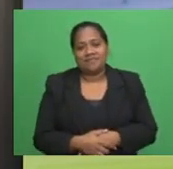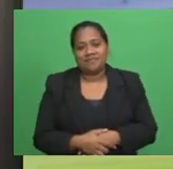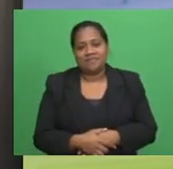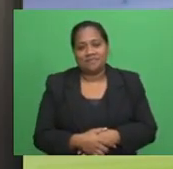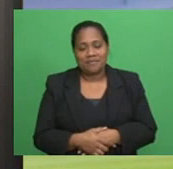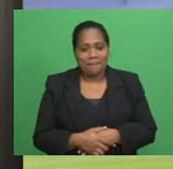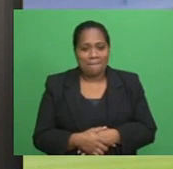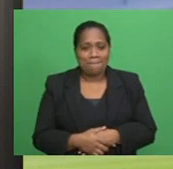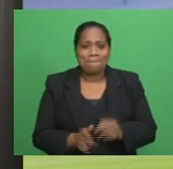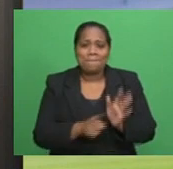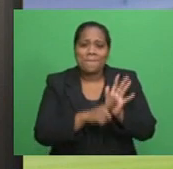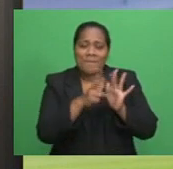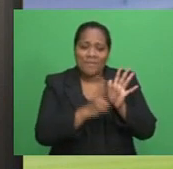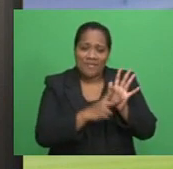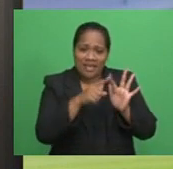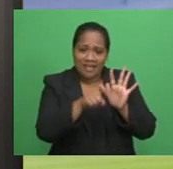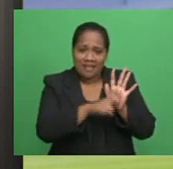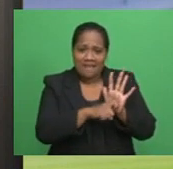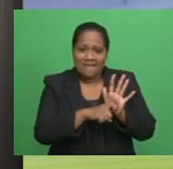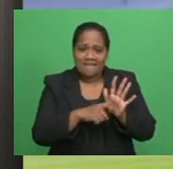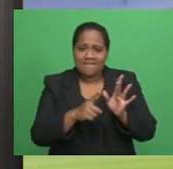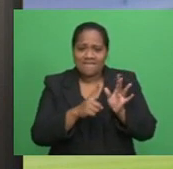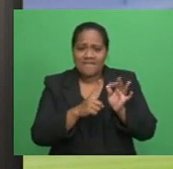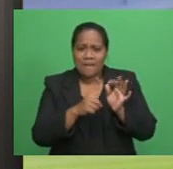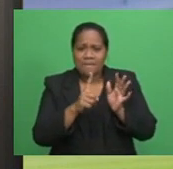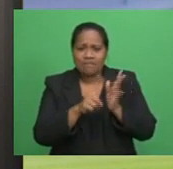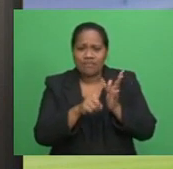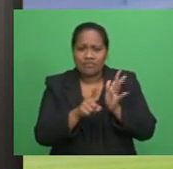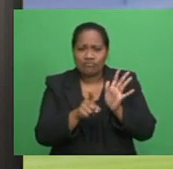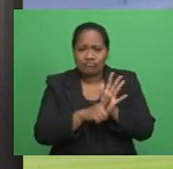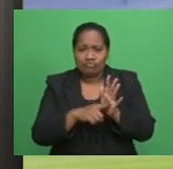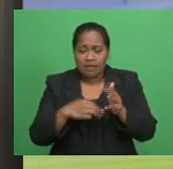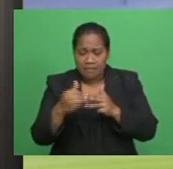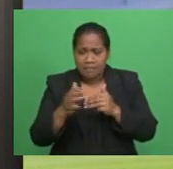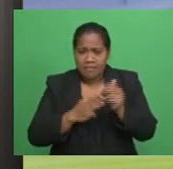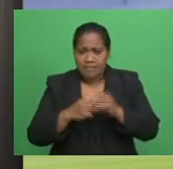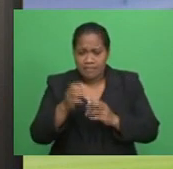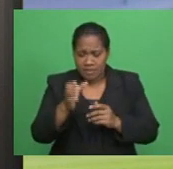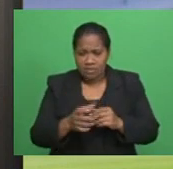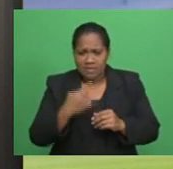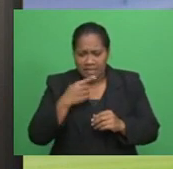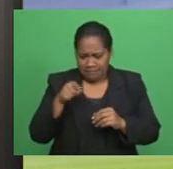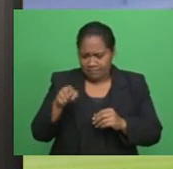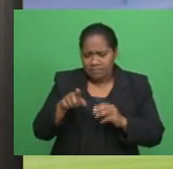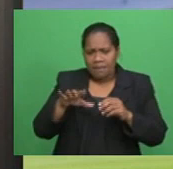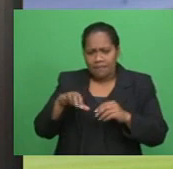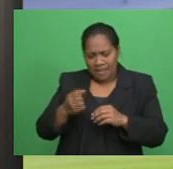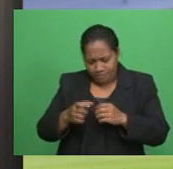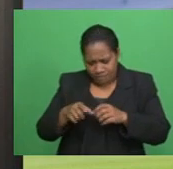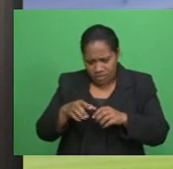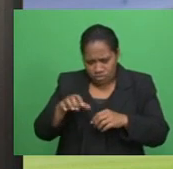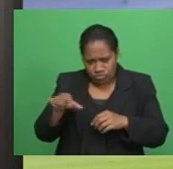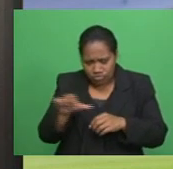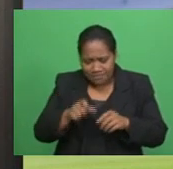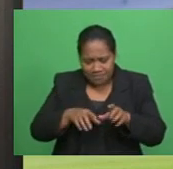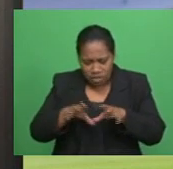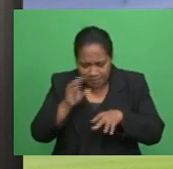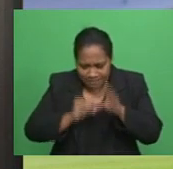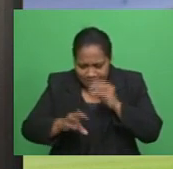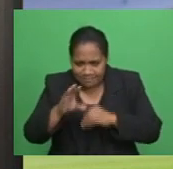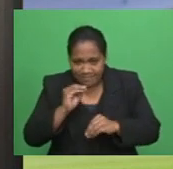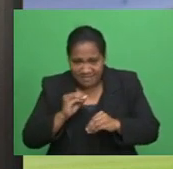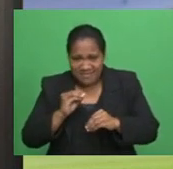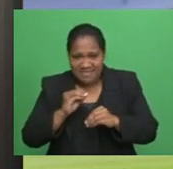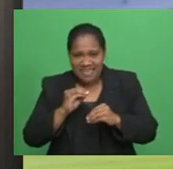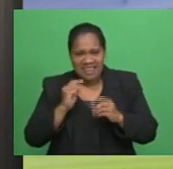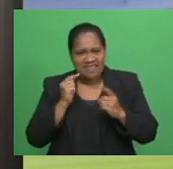Liverpool manager Jurgen Klopp says his side have to learn after the champions' hopes of setting a new Premier League points record ended as